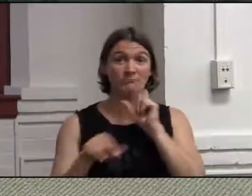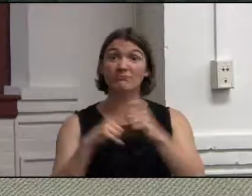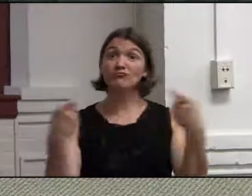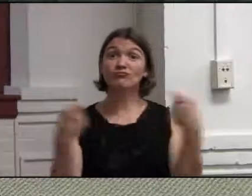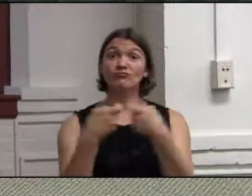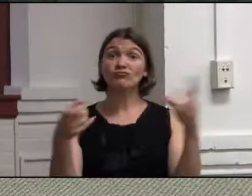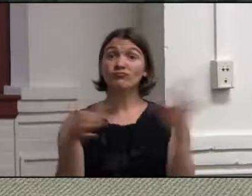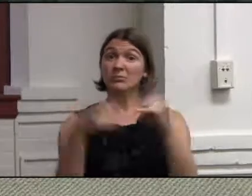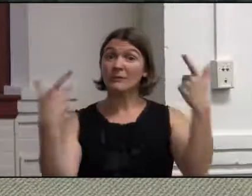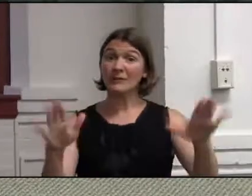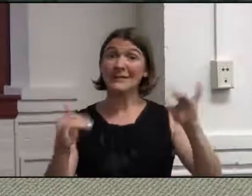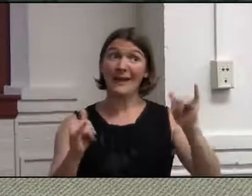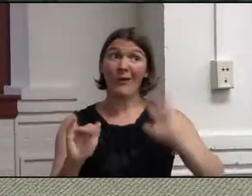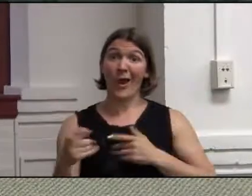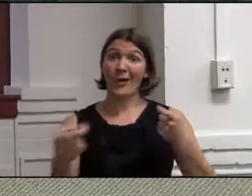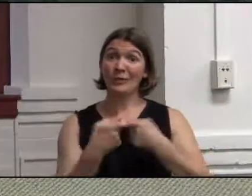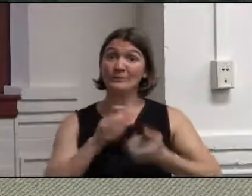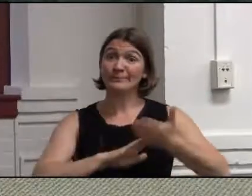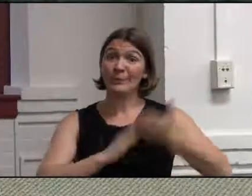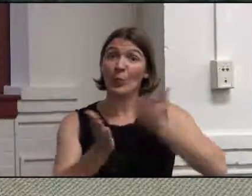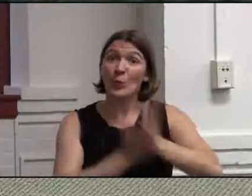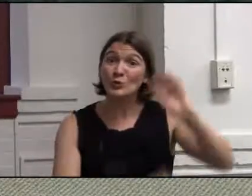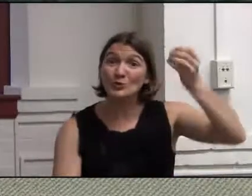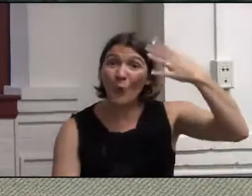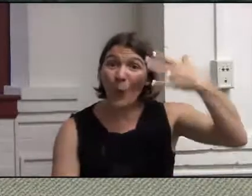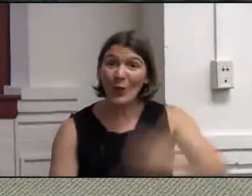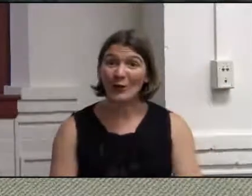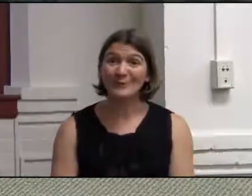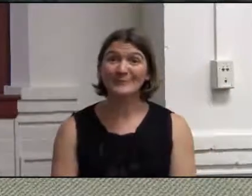and we'll be getting electricity from it soon.